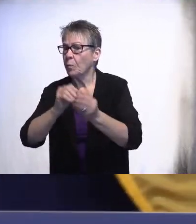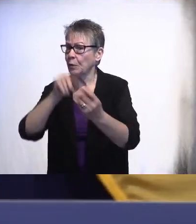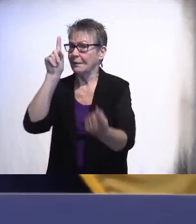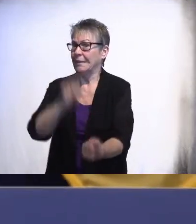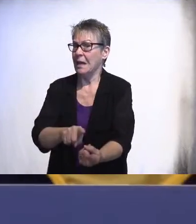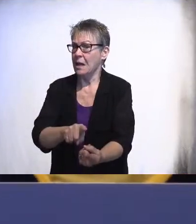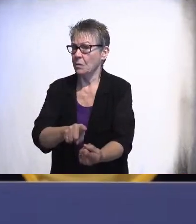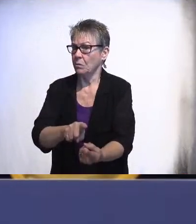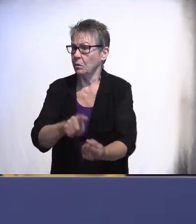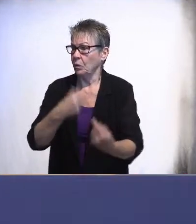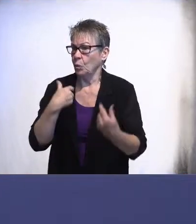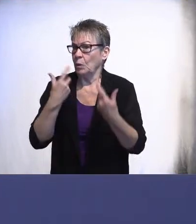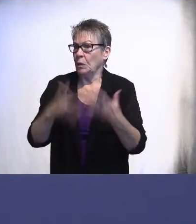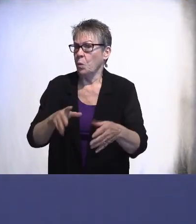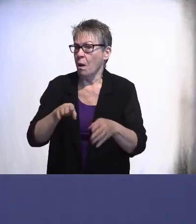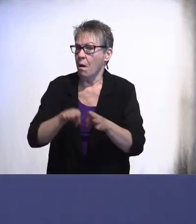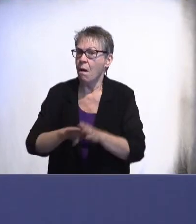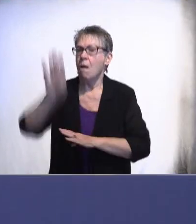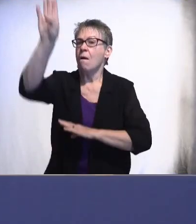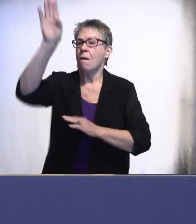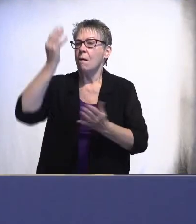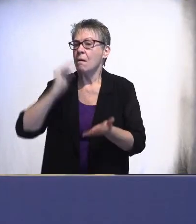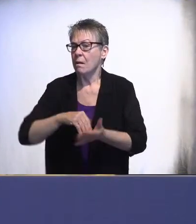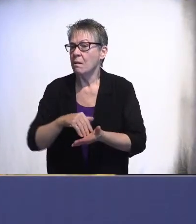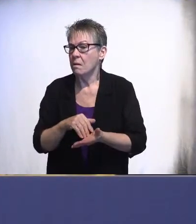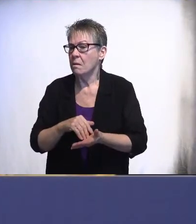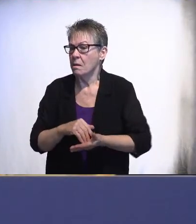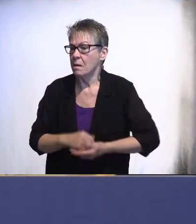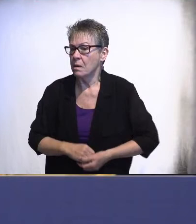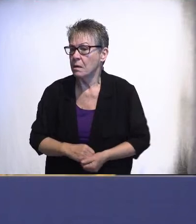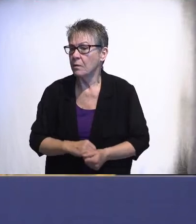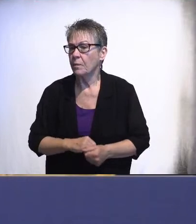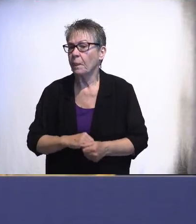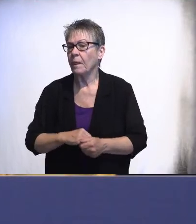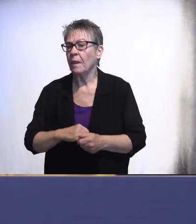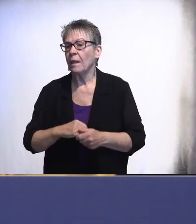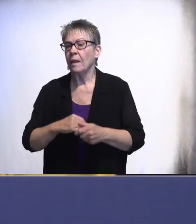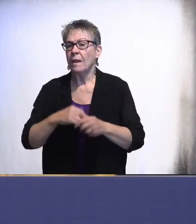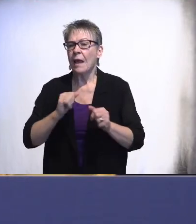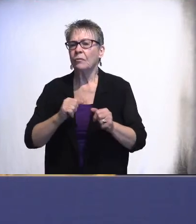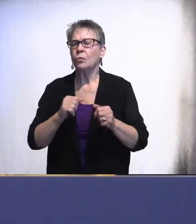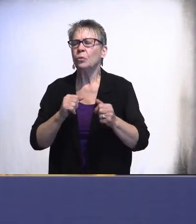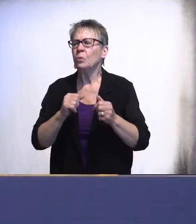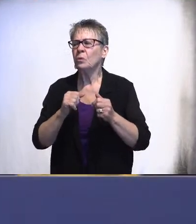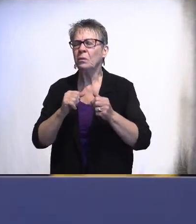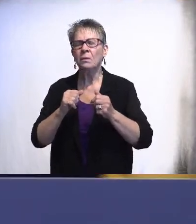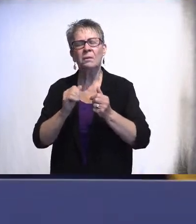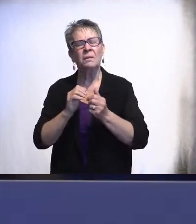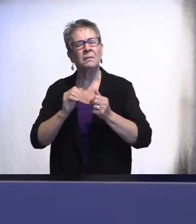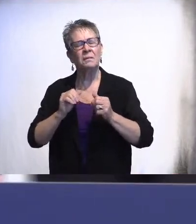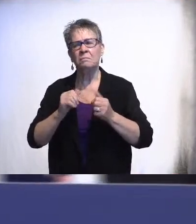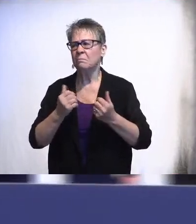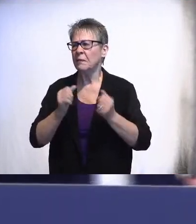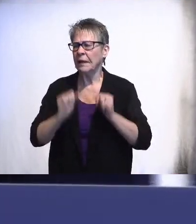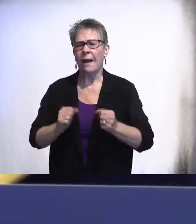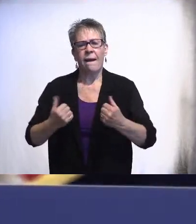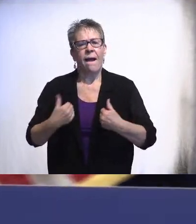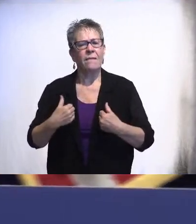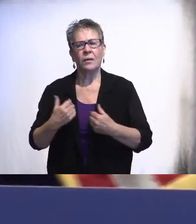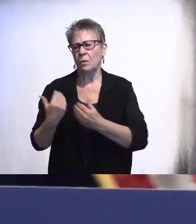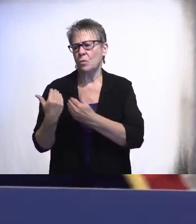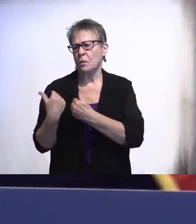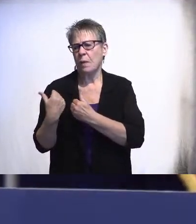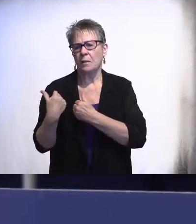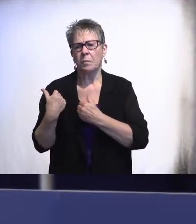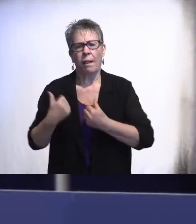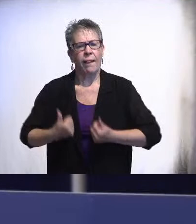responsibly live with this thing. Judy, is that fair? Yeah. Anything you want to add, or are you good? I think it's important that we start operationalizing